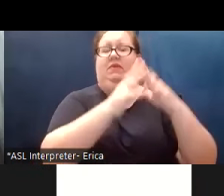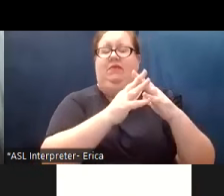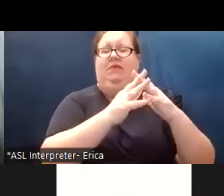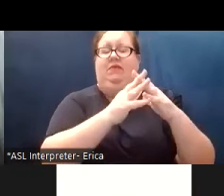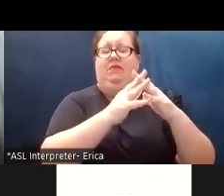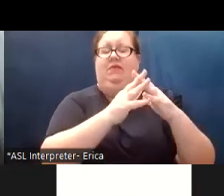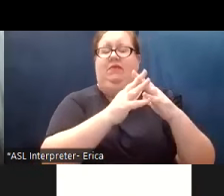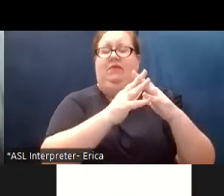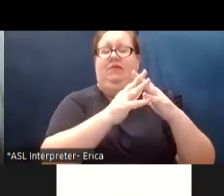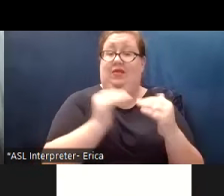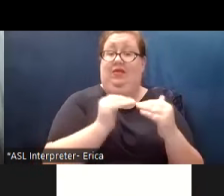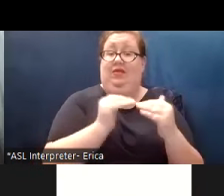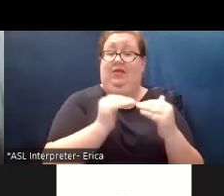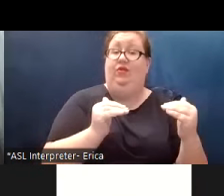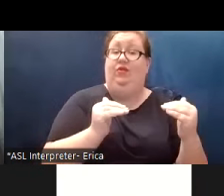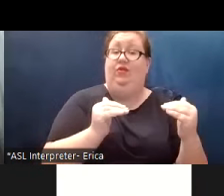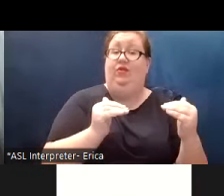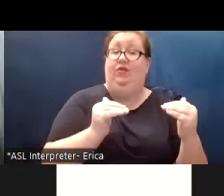local level.